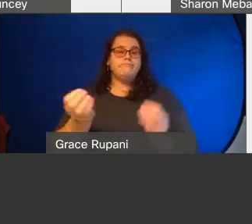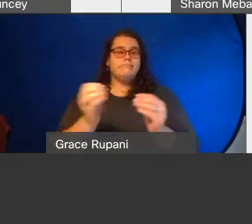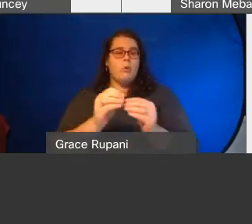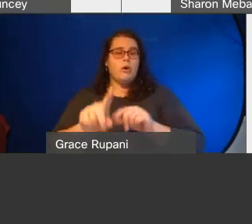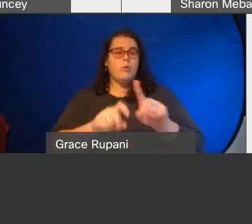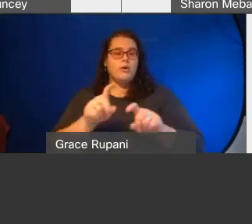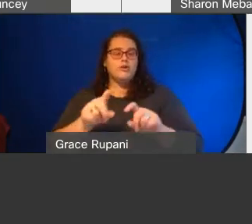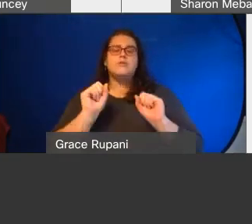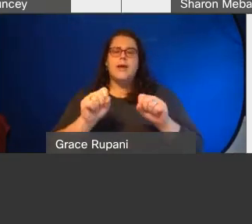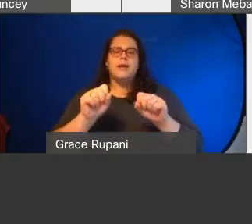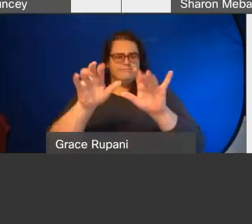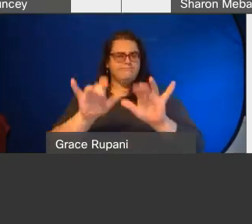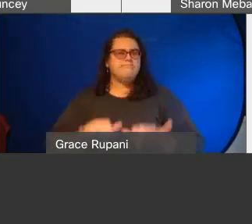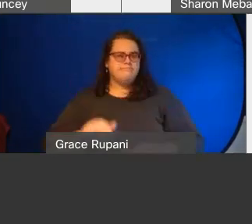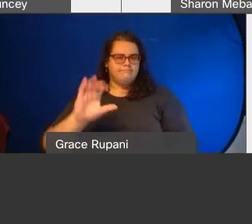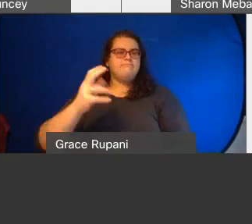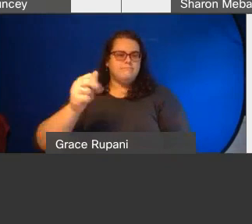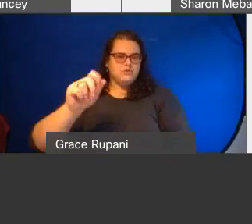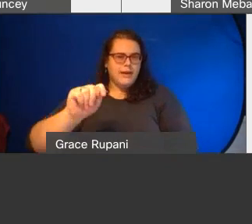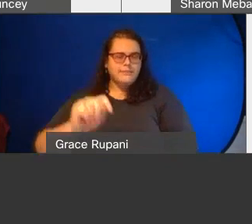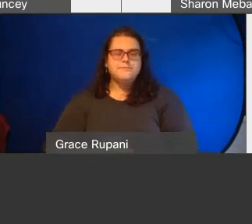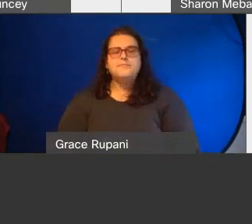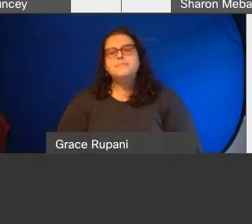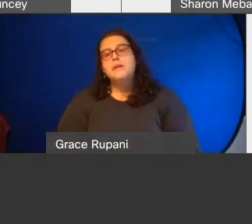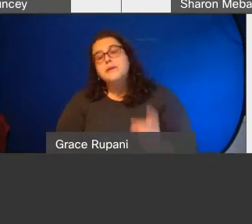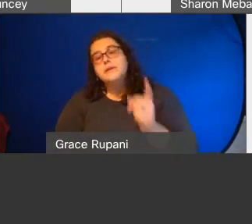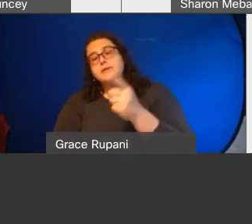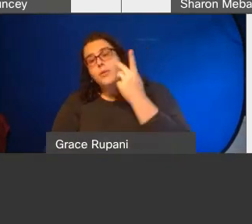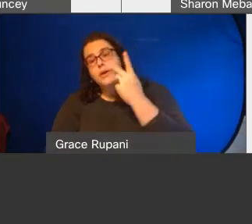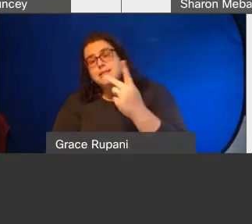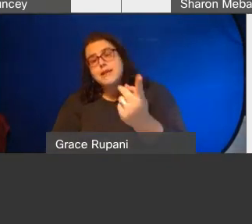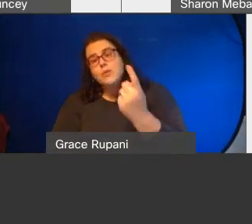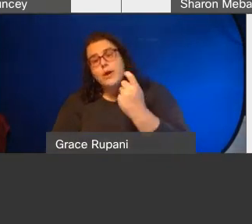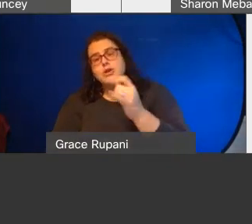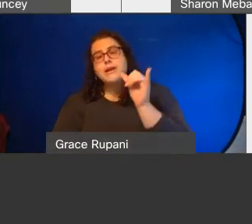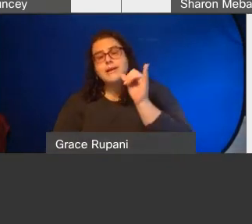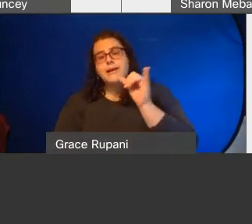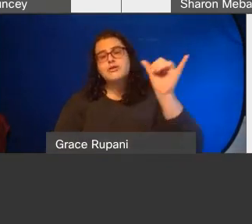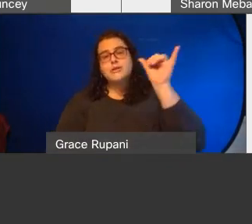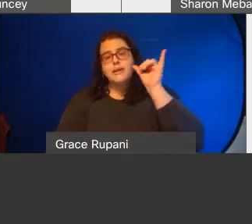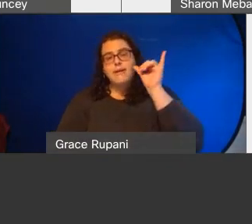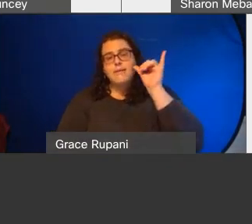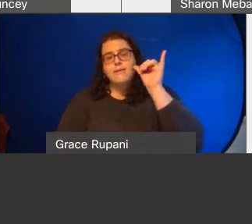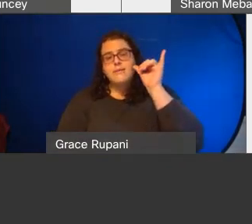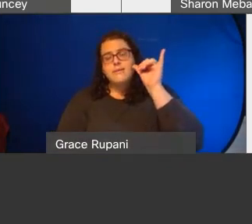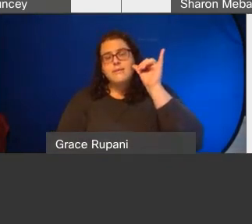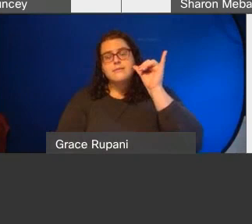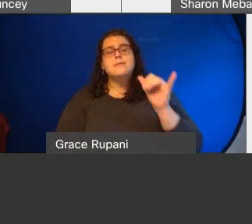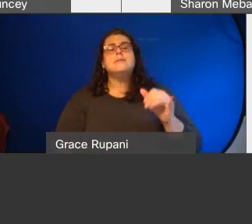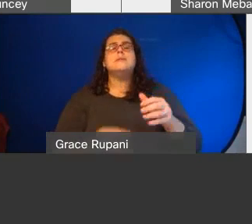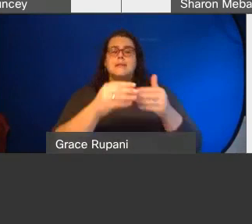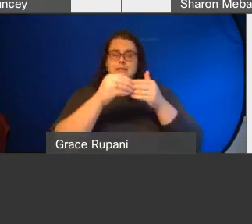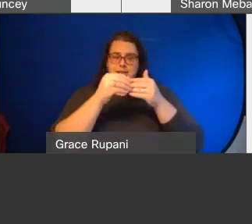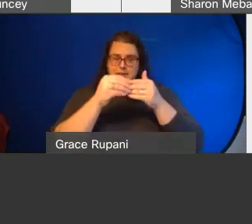now. So yesterday's CMS issued updated guidance regarding